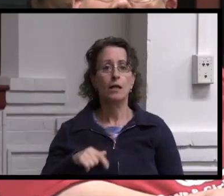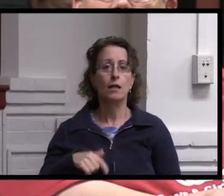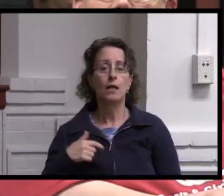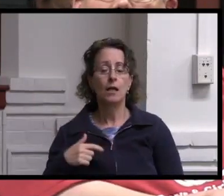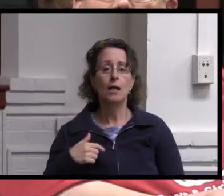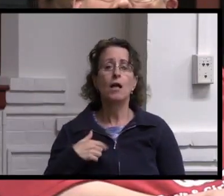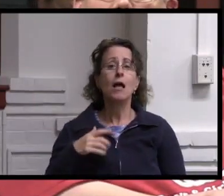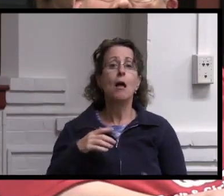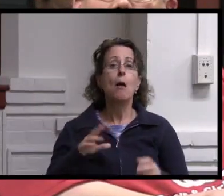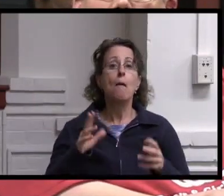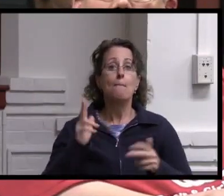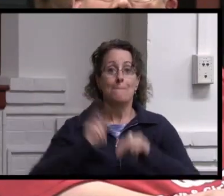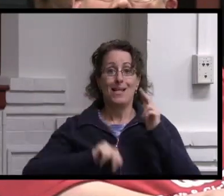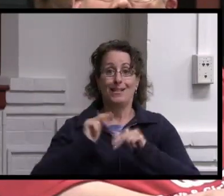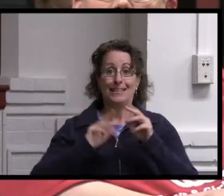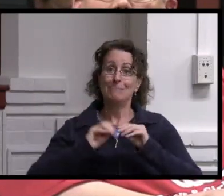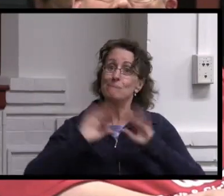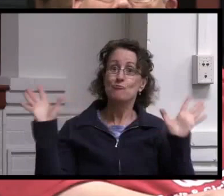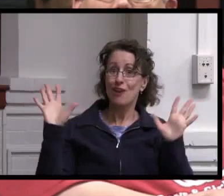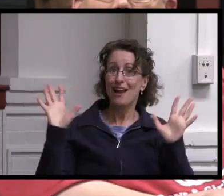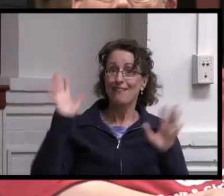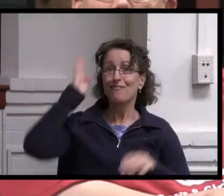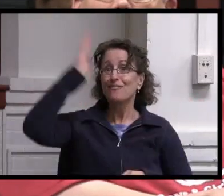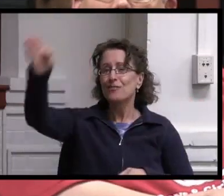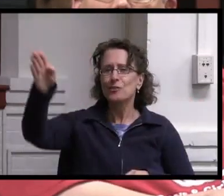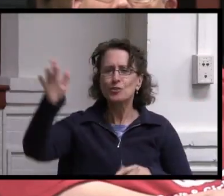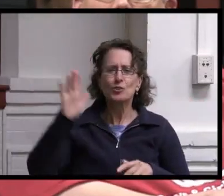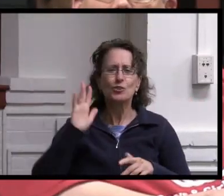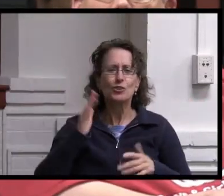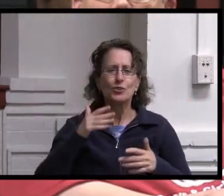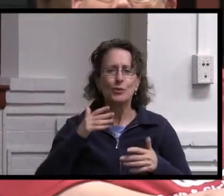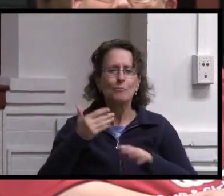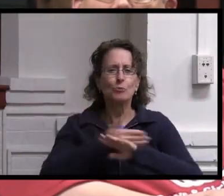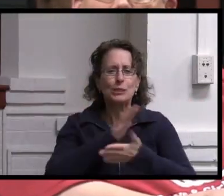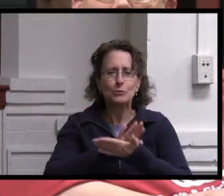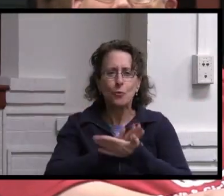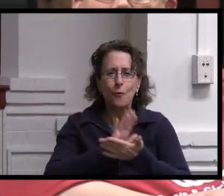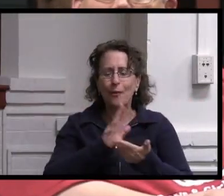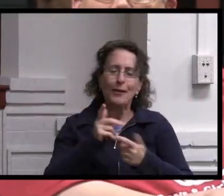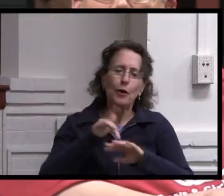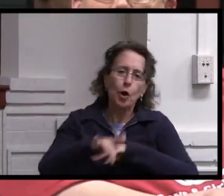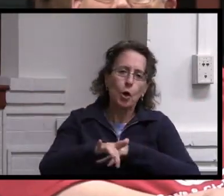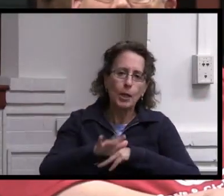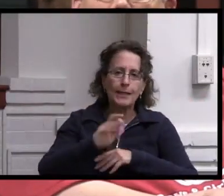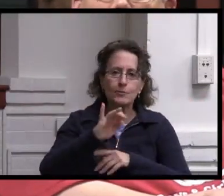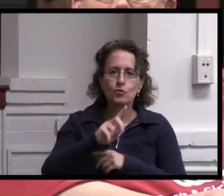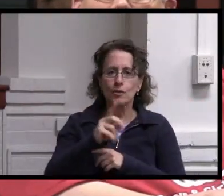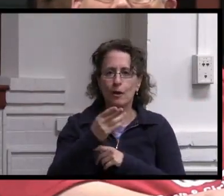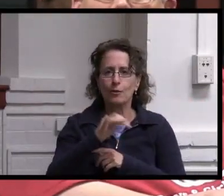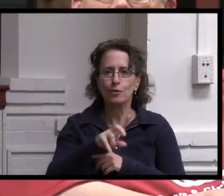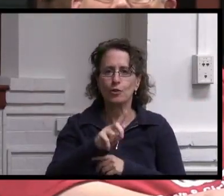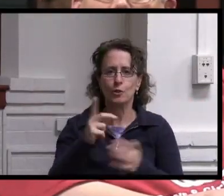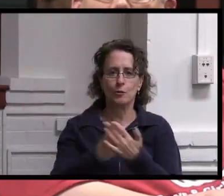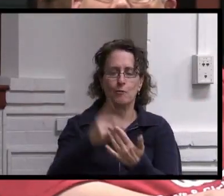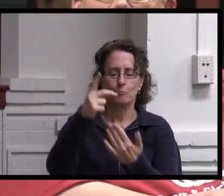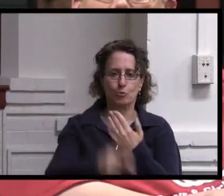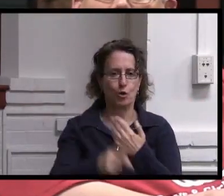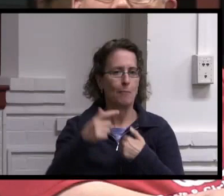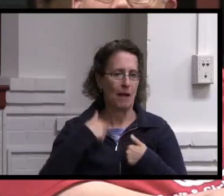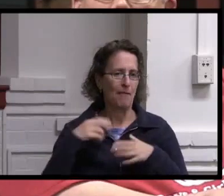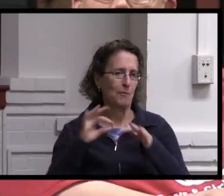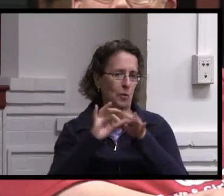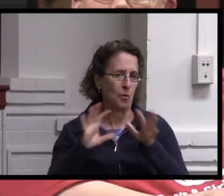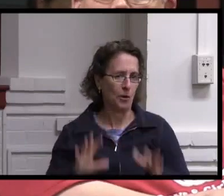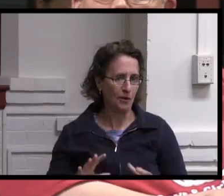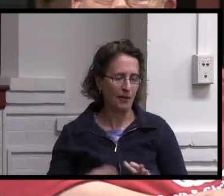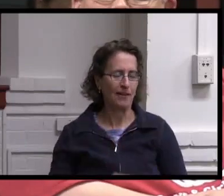Building Bright Futures. We're the early childhood council for our region. And I mentioned that because I